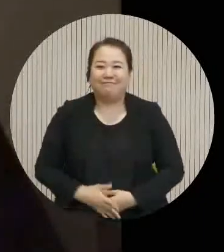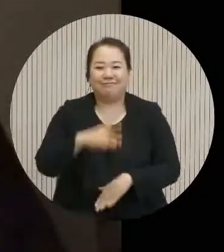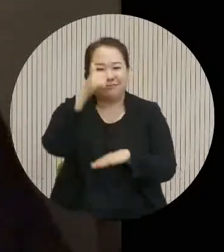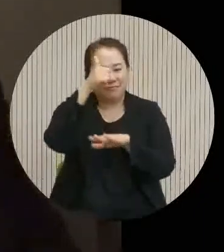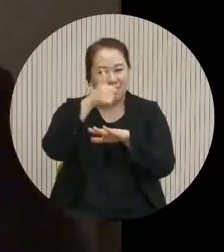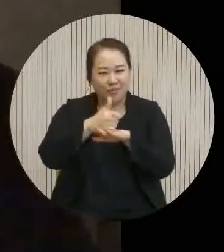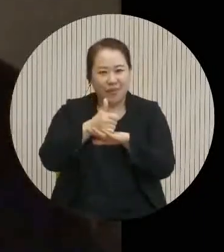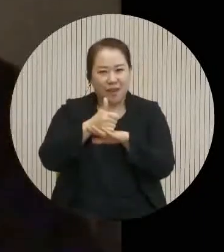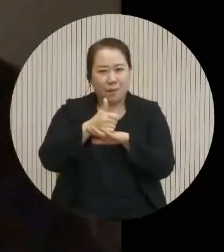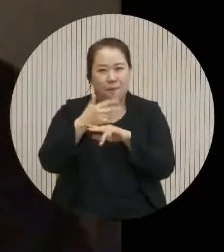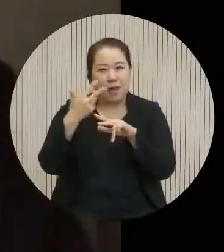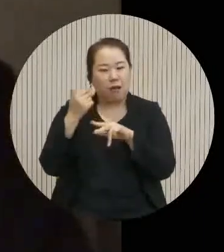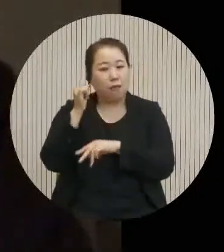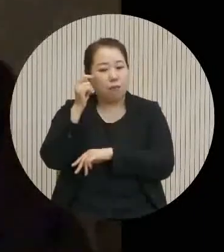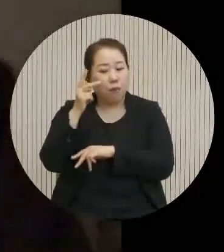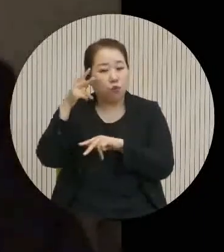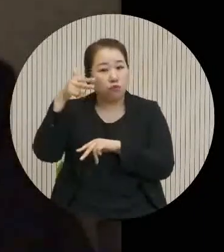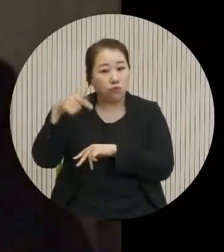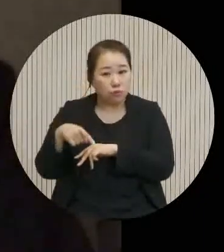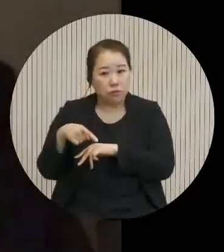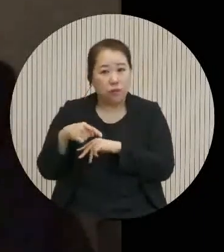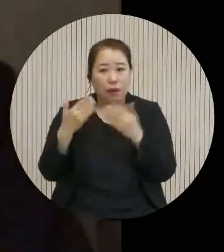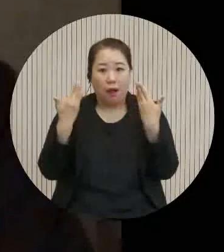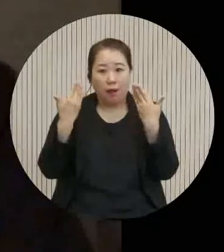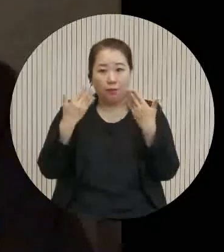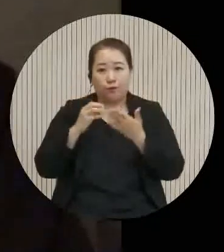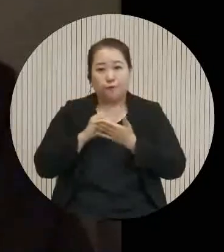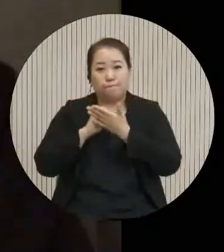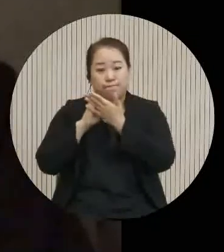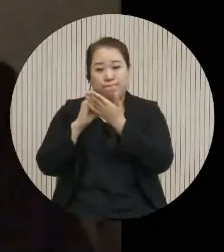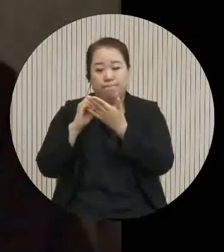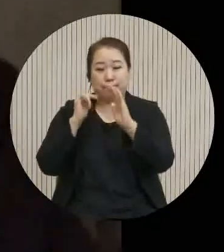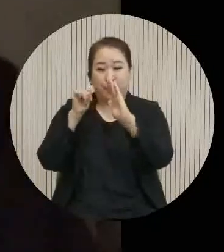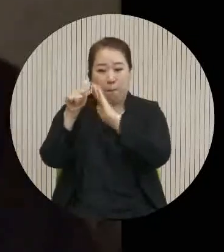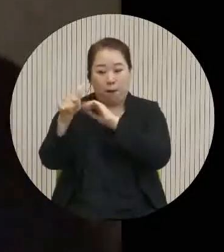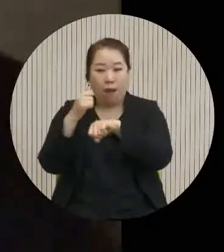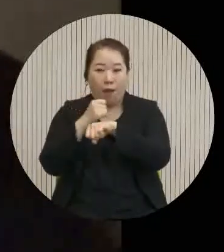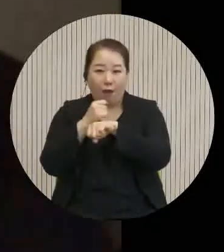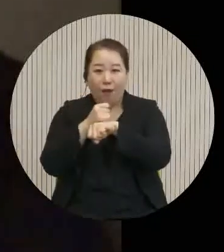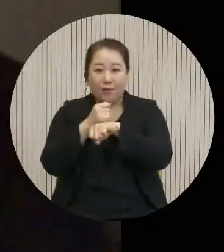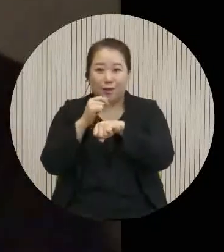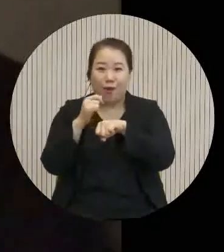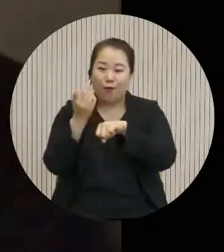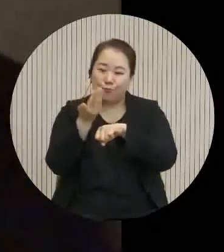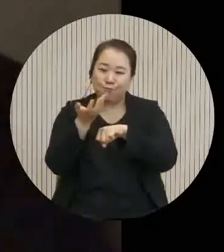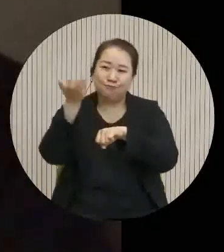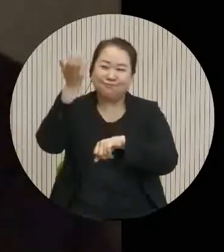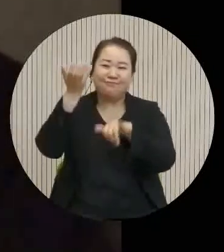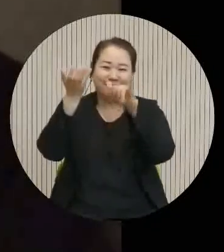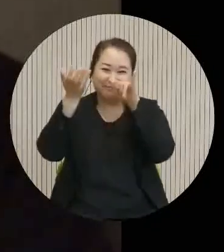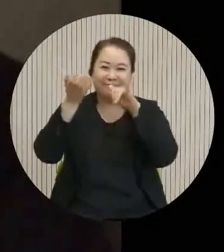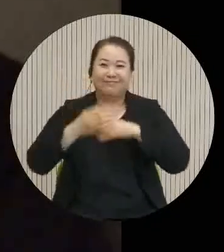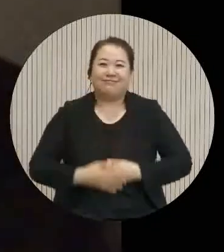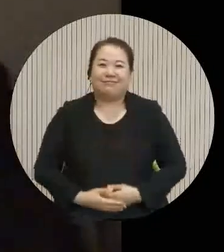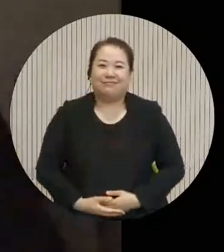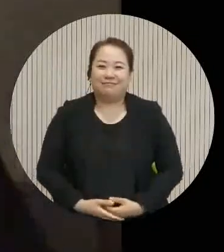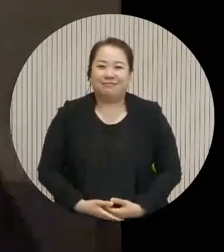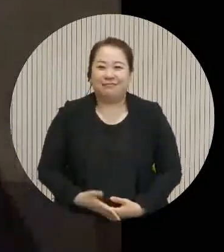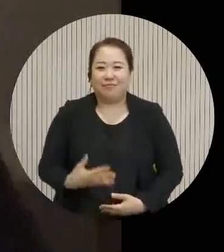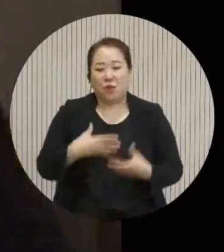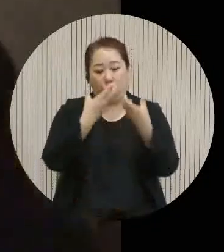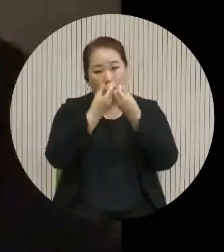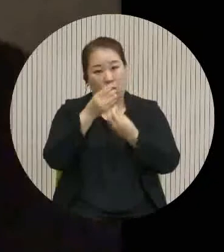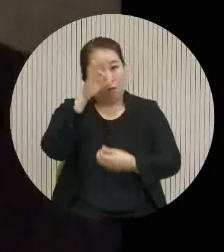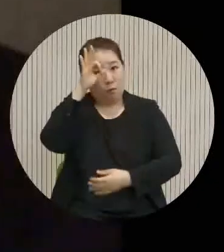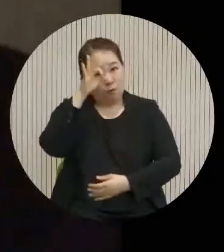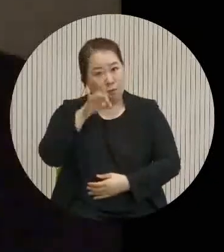test, I kept squeaking by from grade to grade." That was the first case I saw, and I realized something was up.